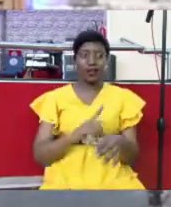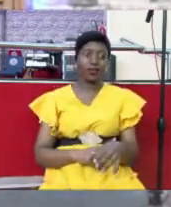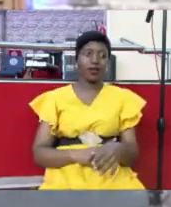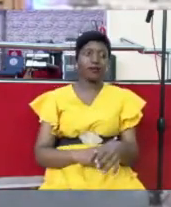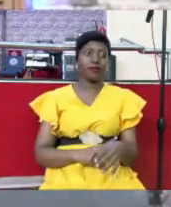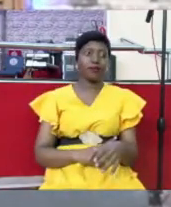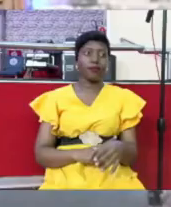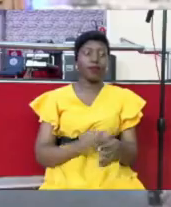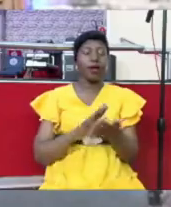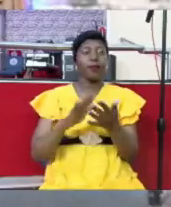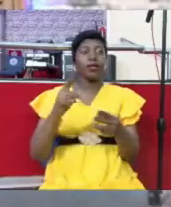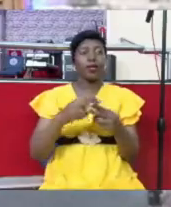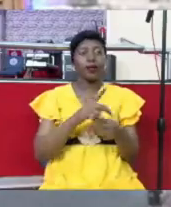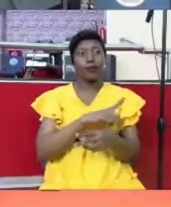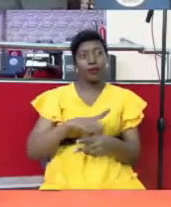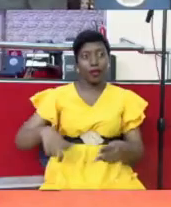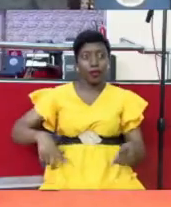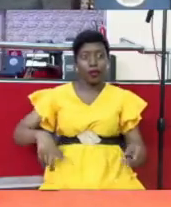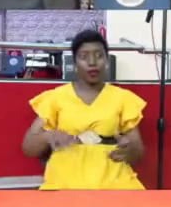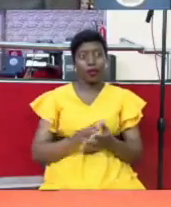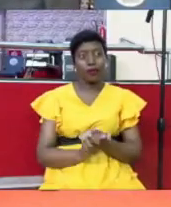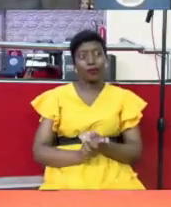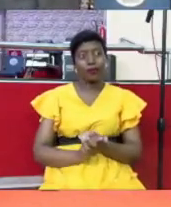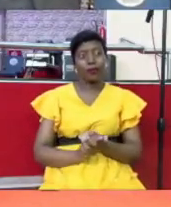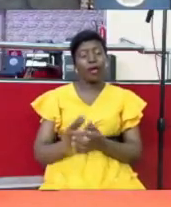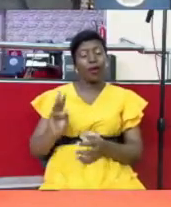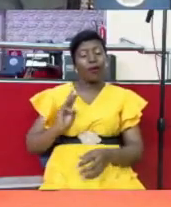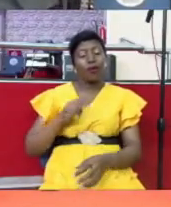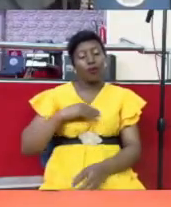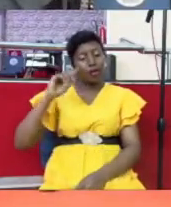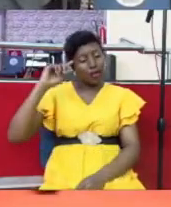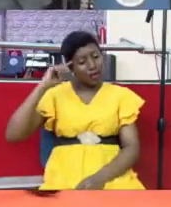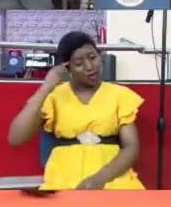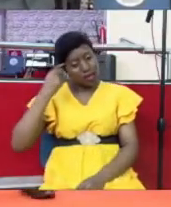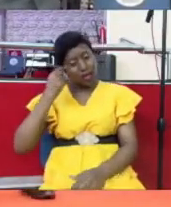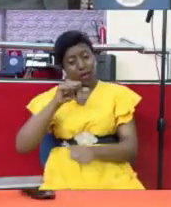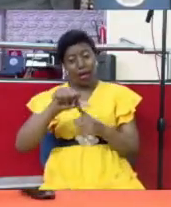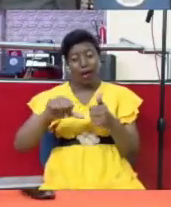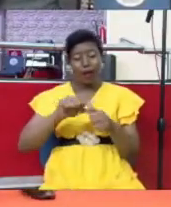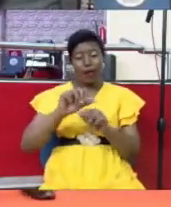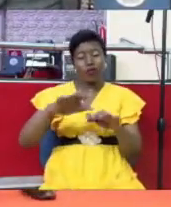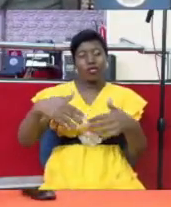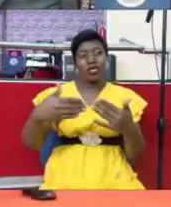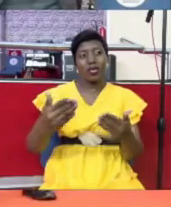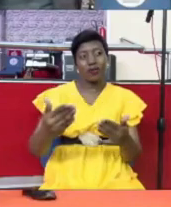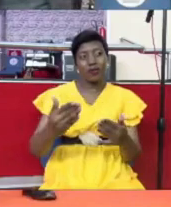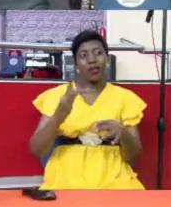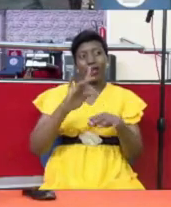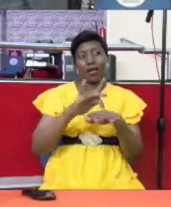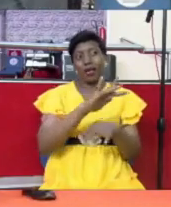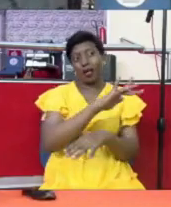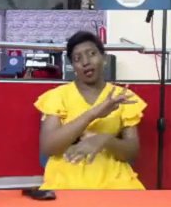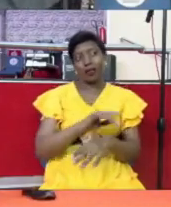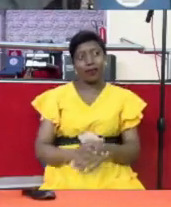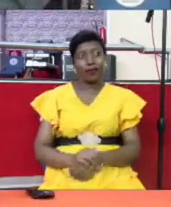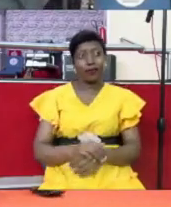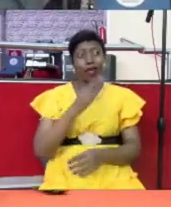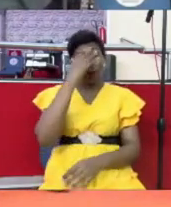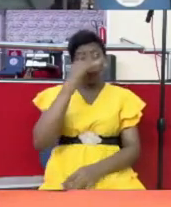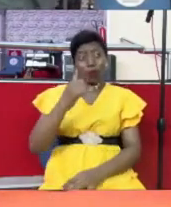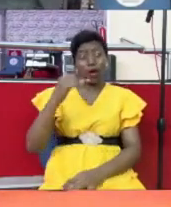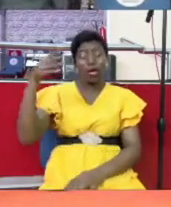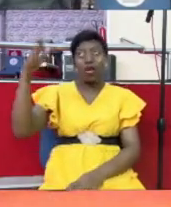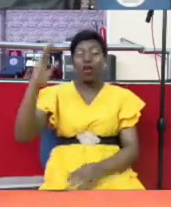Praise the name of the Lord. We think about it ahead of time. Because God loves a